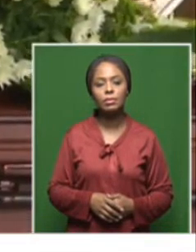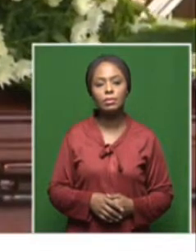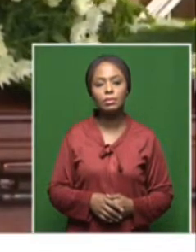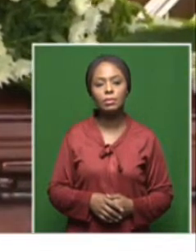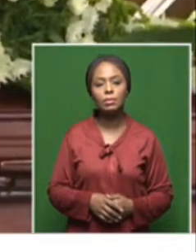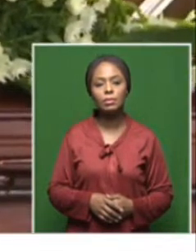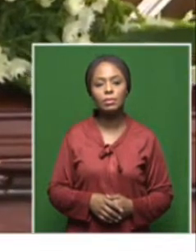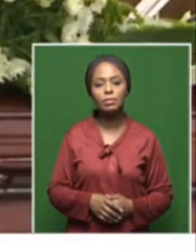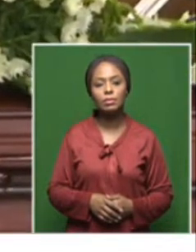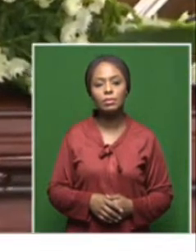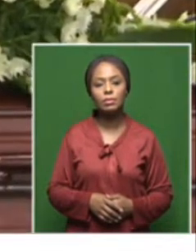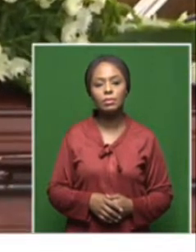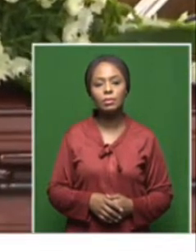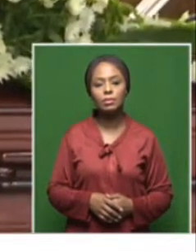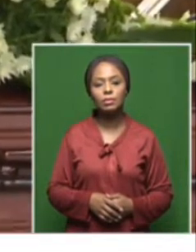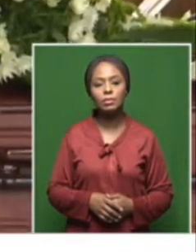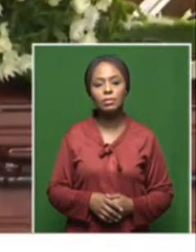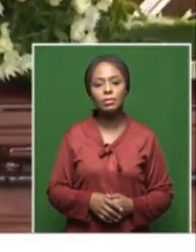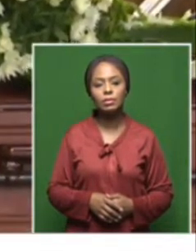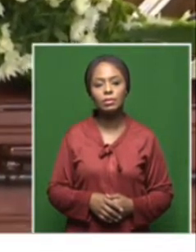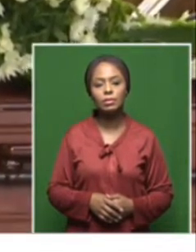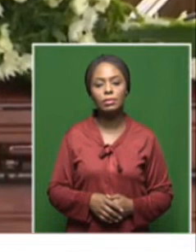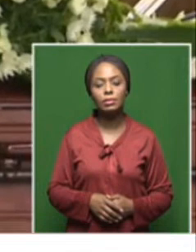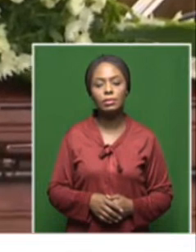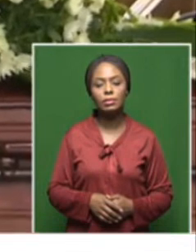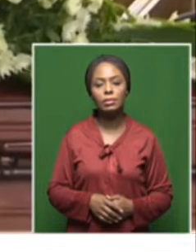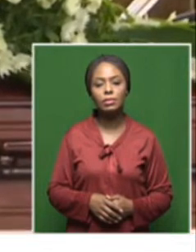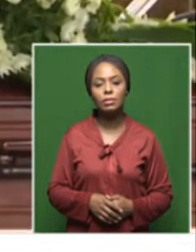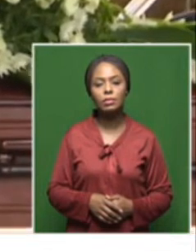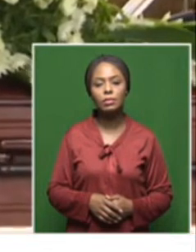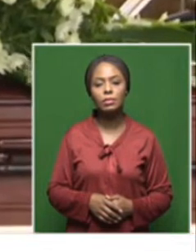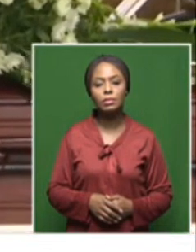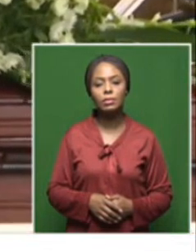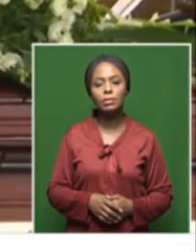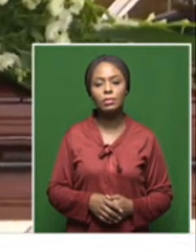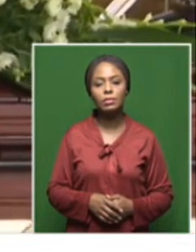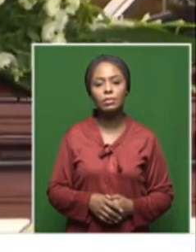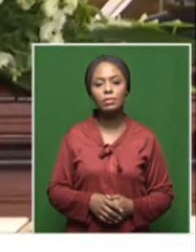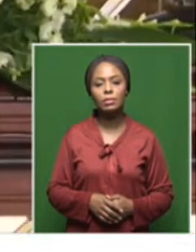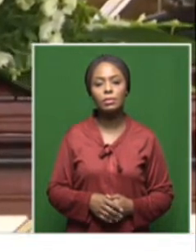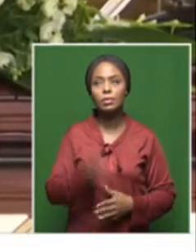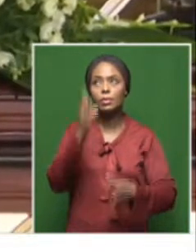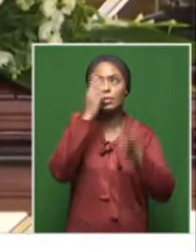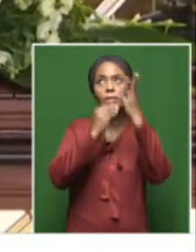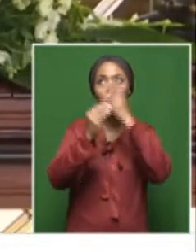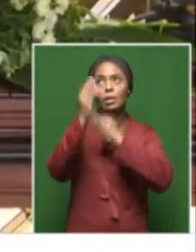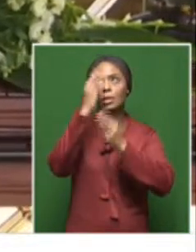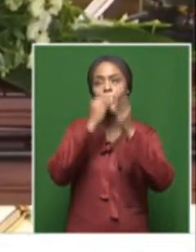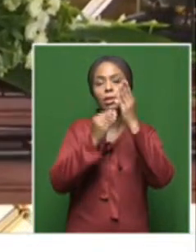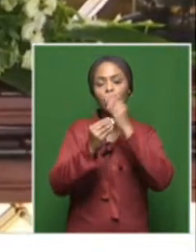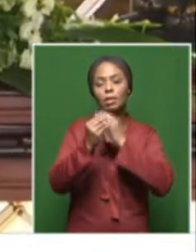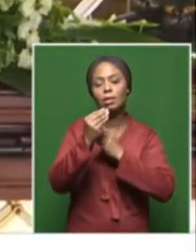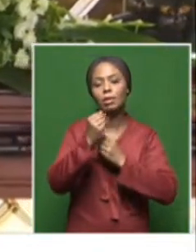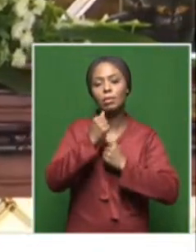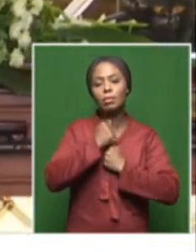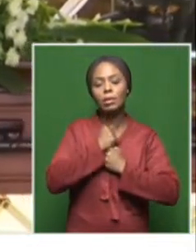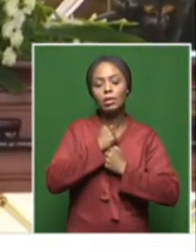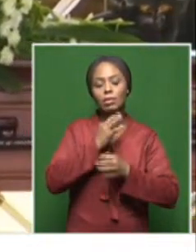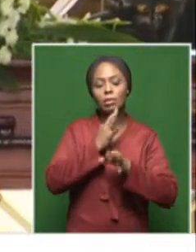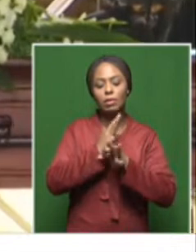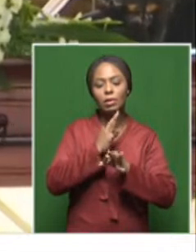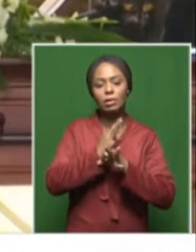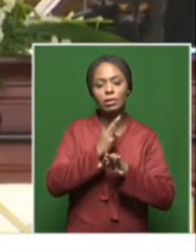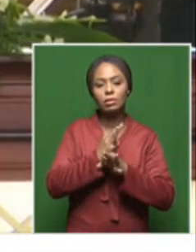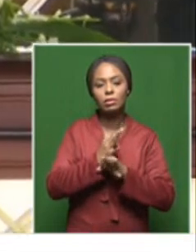with these words of eternal life. Come, blessed of my Father. I